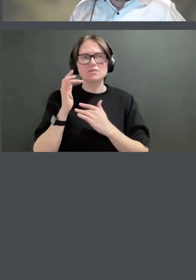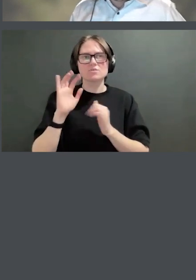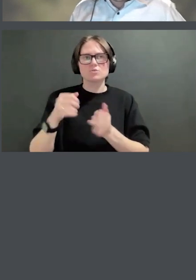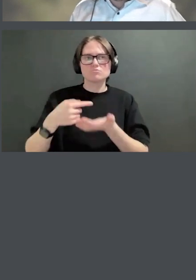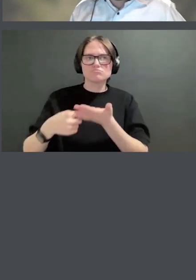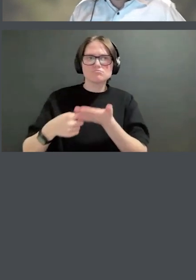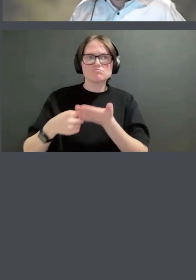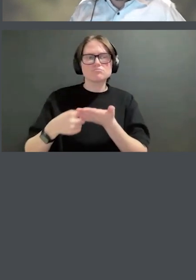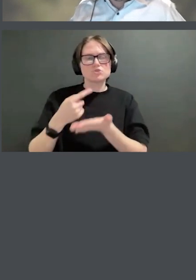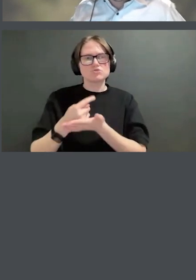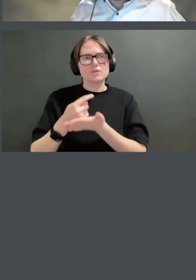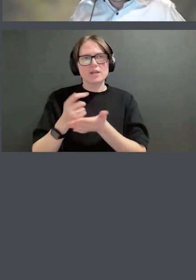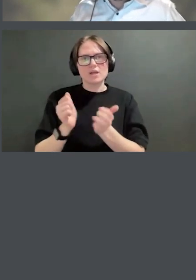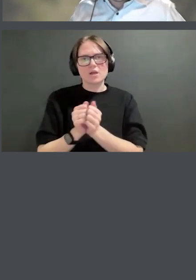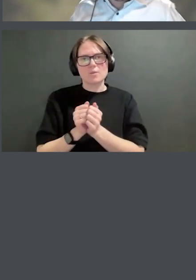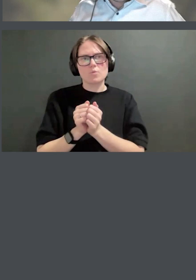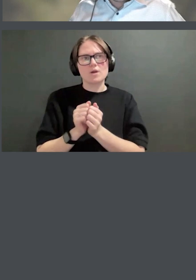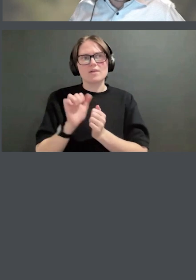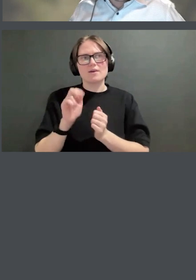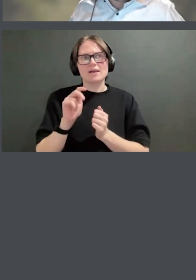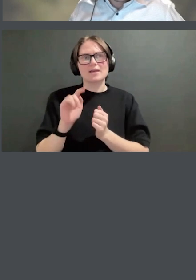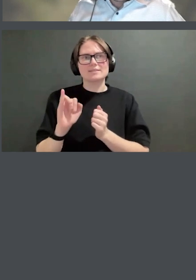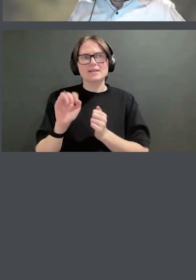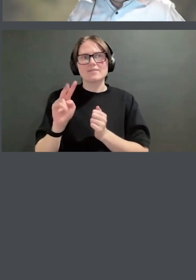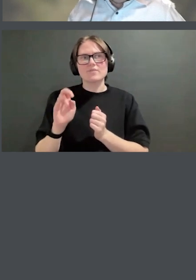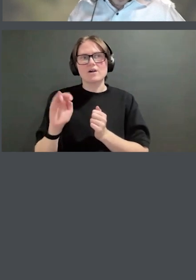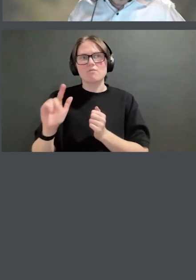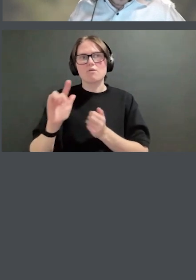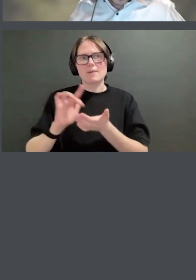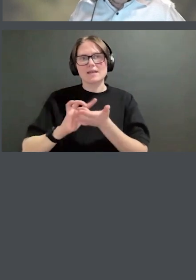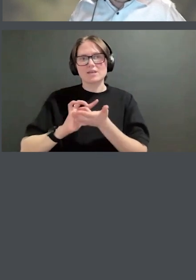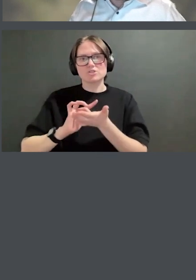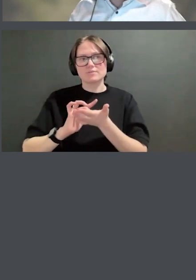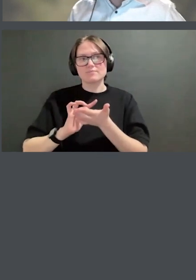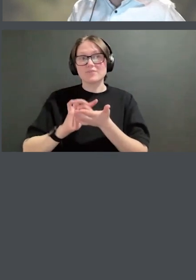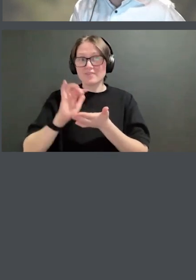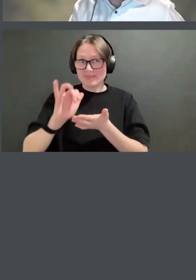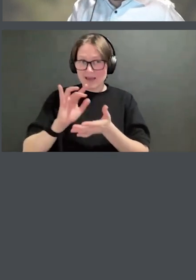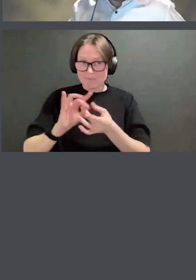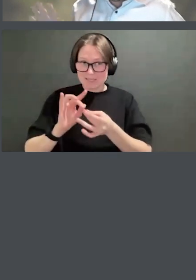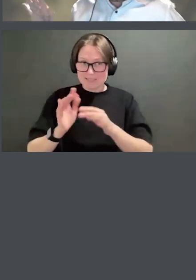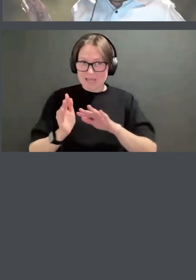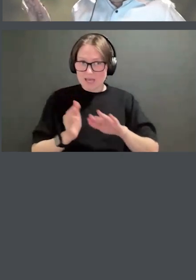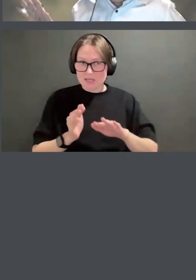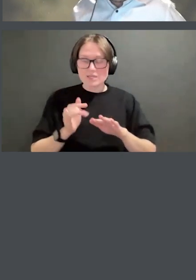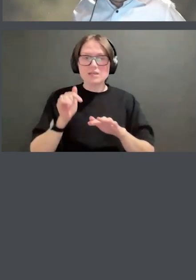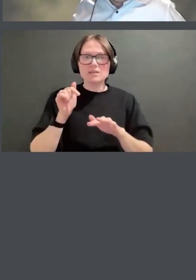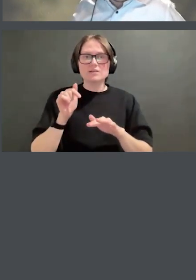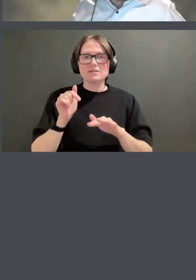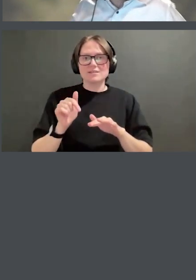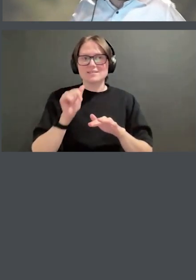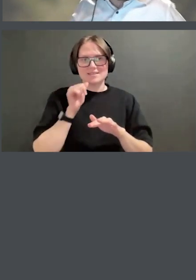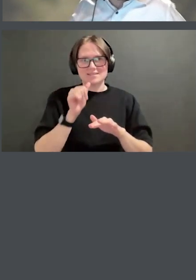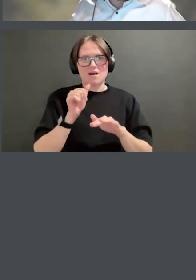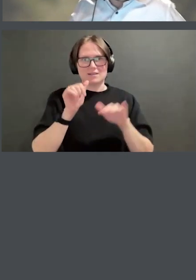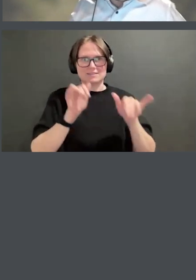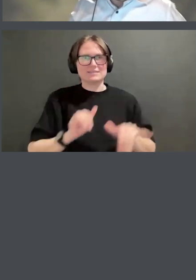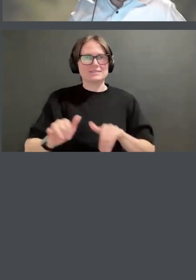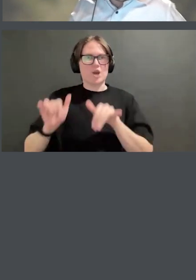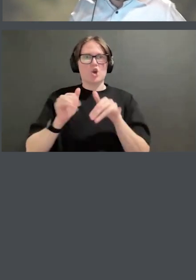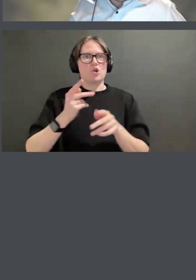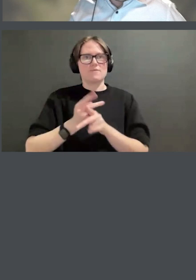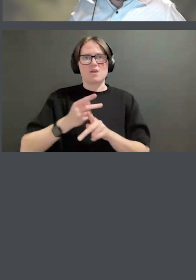treating them with antiviral medication. That being said, this is not exactly standard of care.